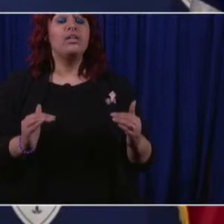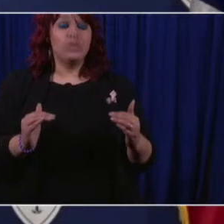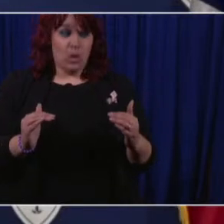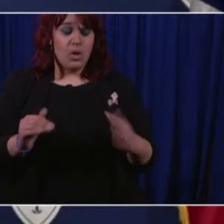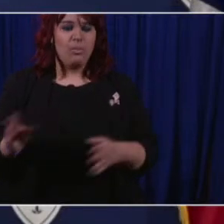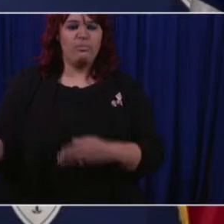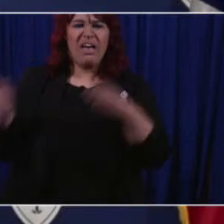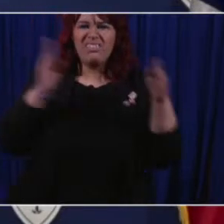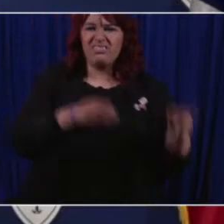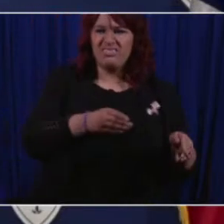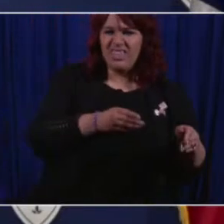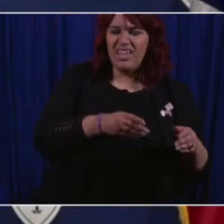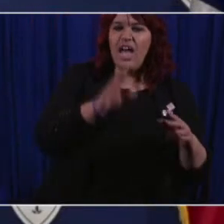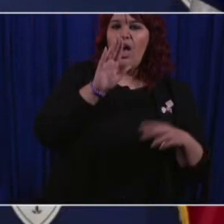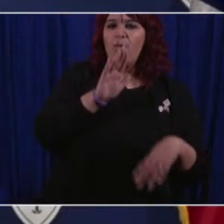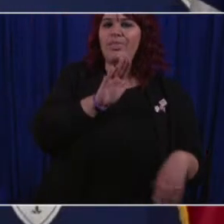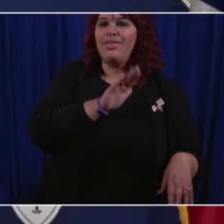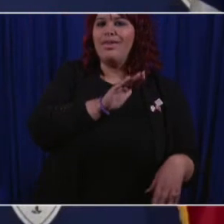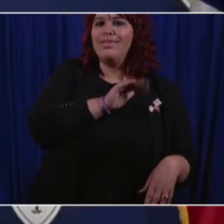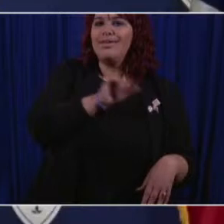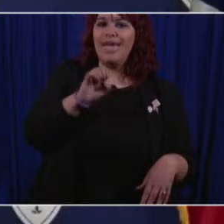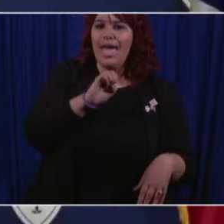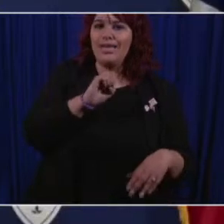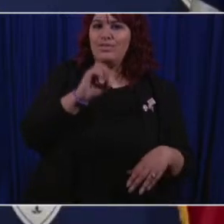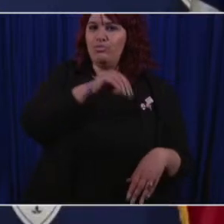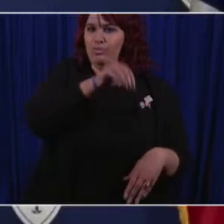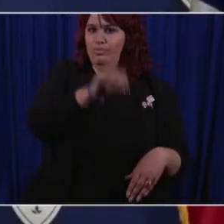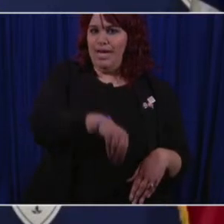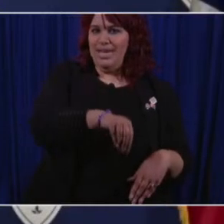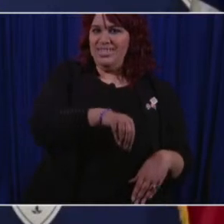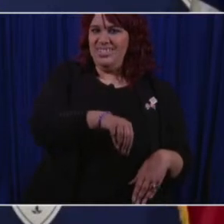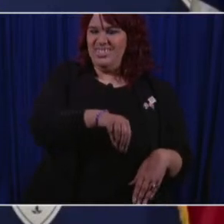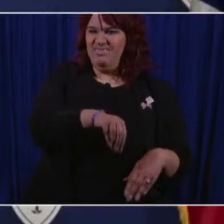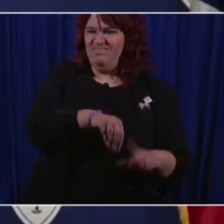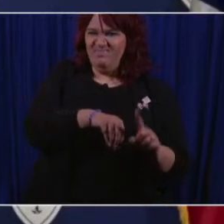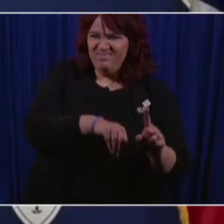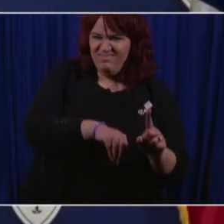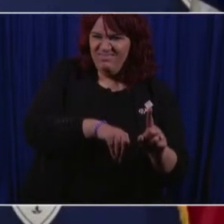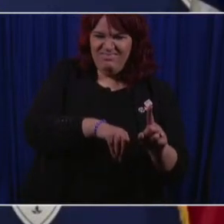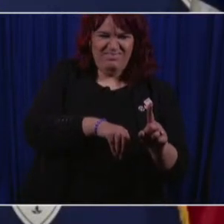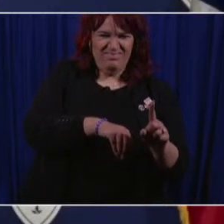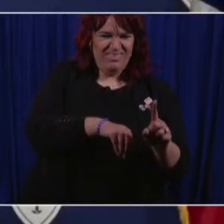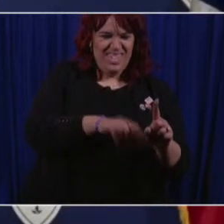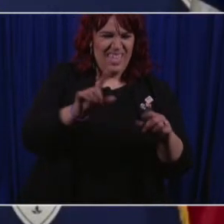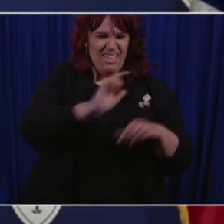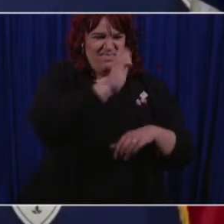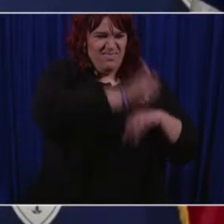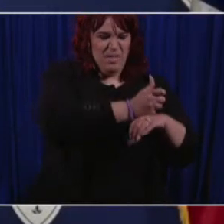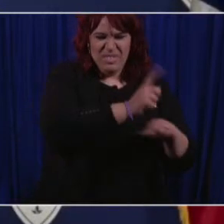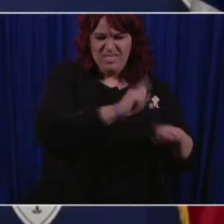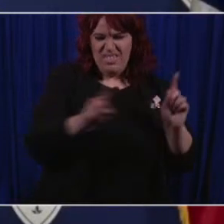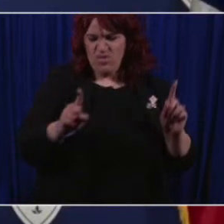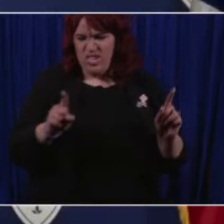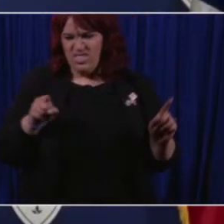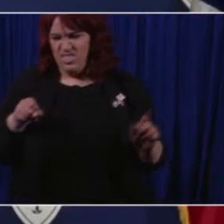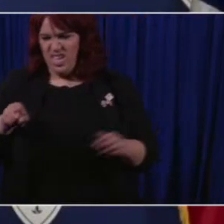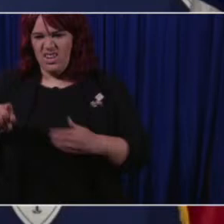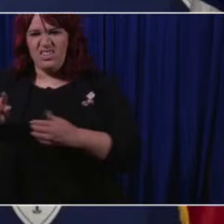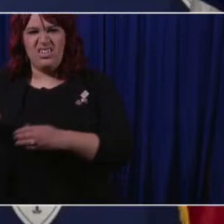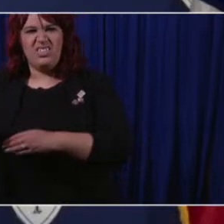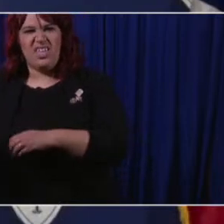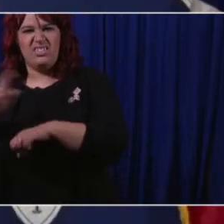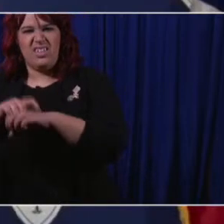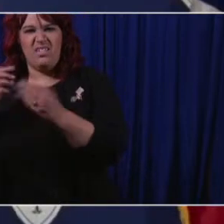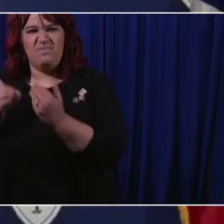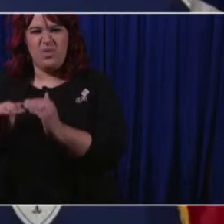Why are these restrictions not tied to hospitalizations like the curfew versus the masks or versus the cases? Well,